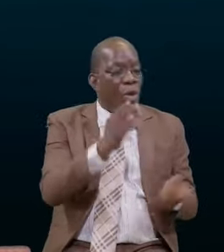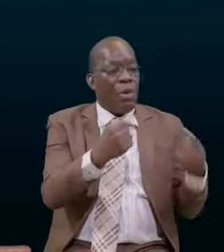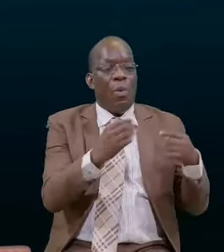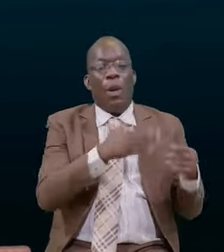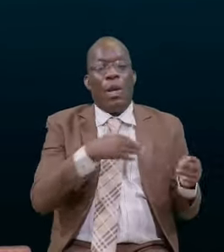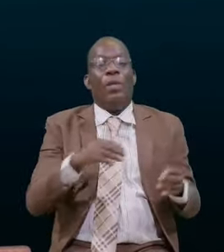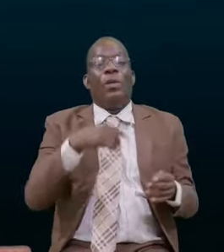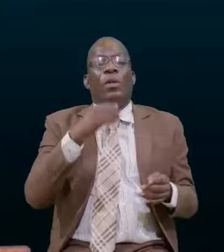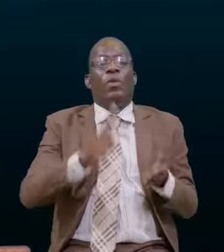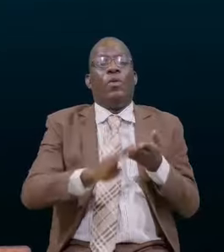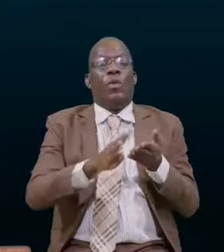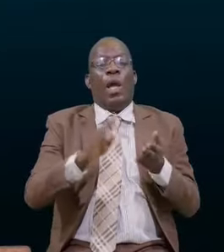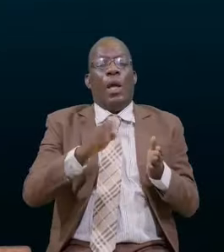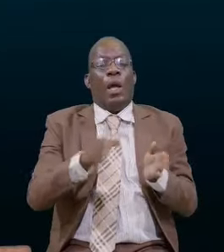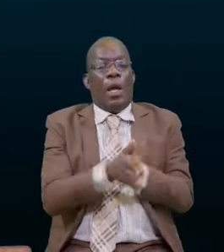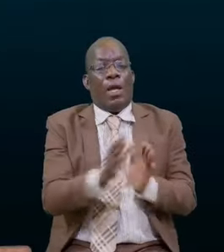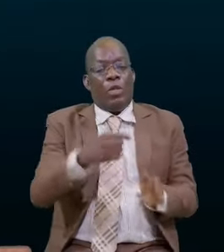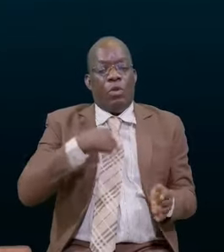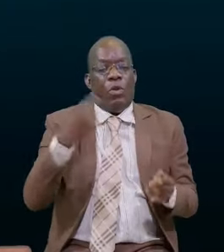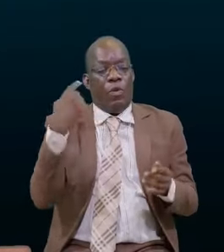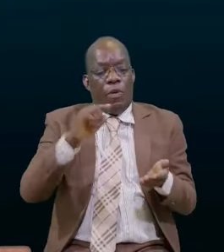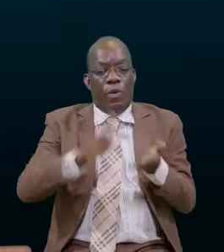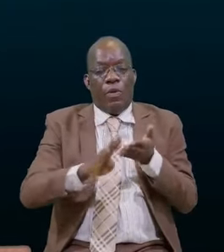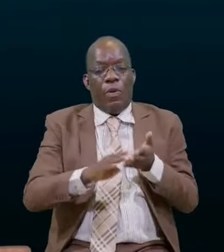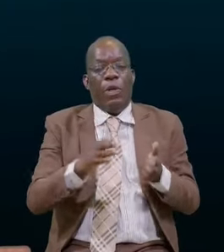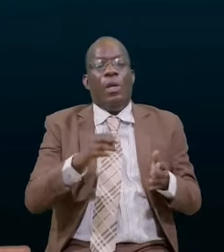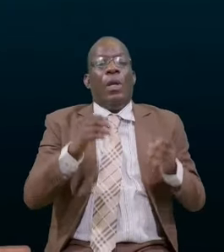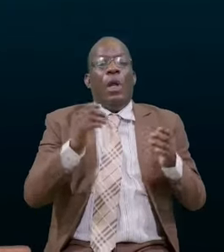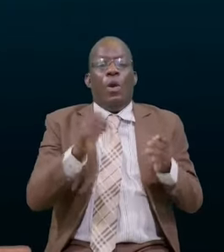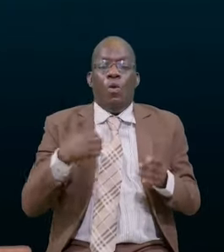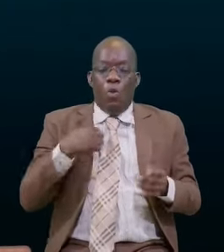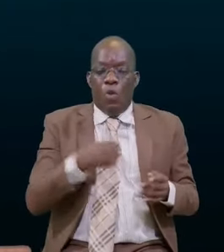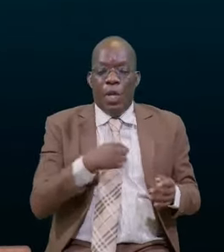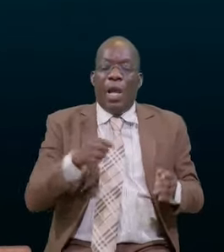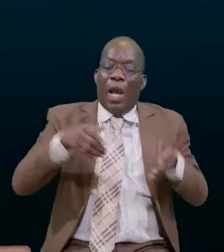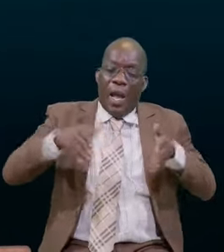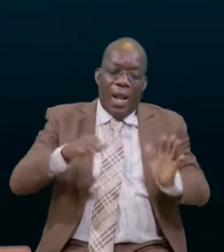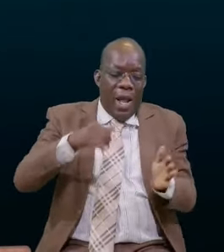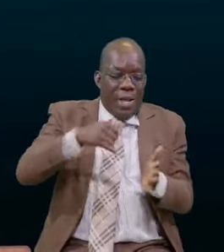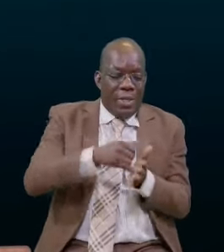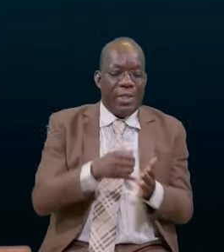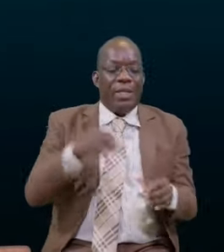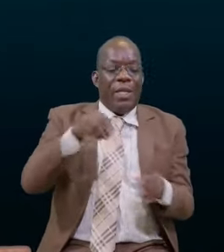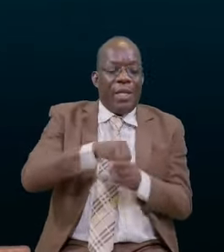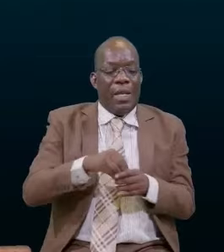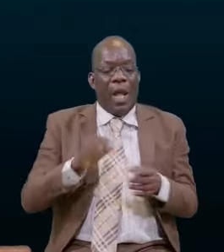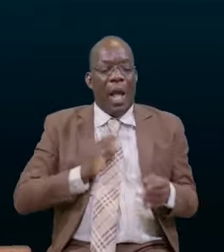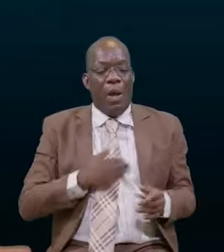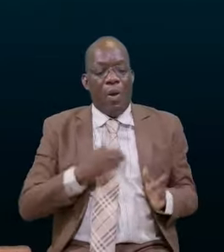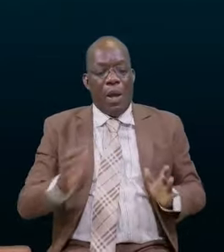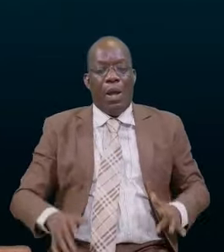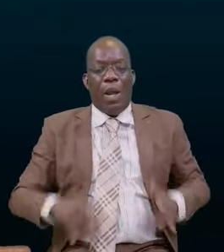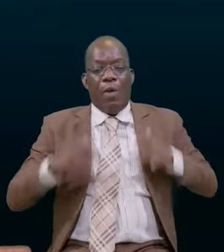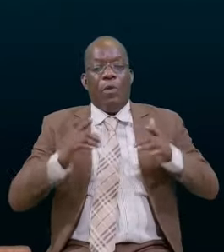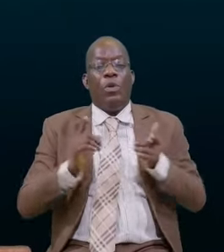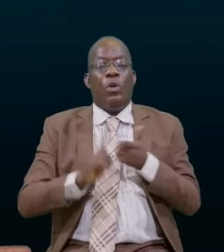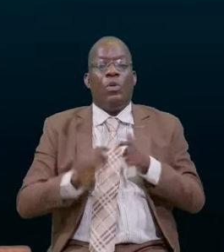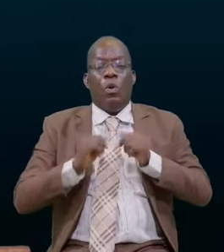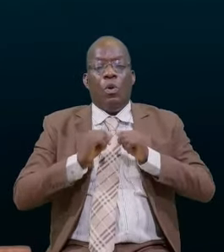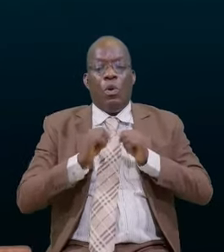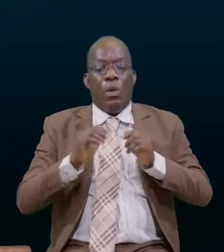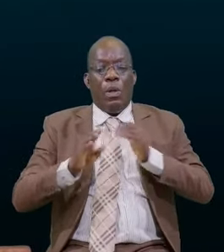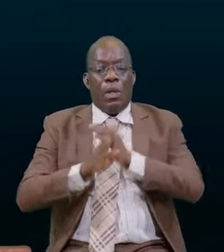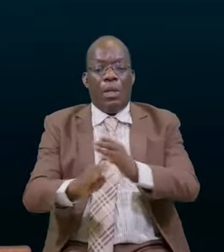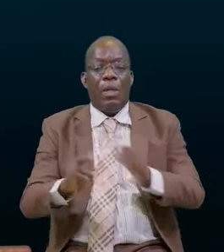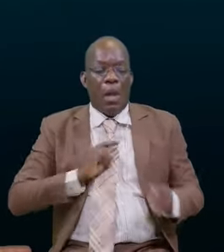then gradually we allow this little foxes of delay restitution to hinder us from being able to make progress in our